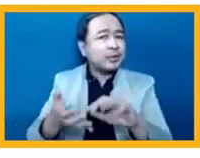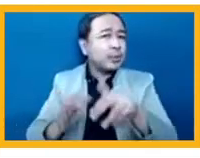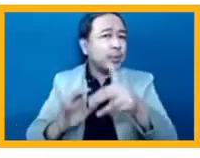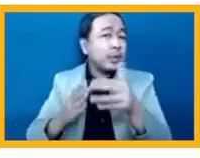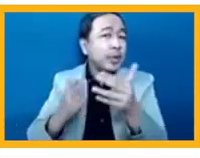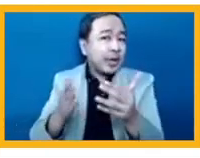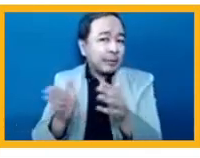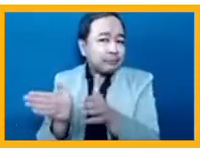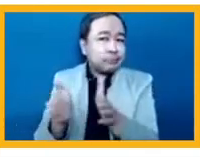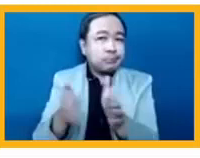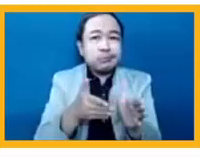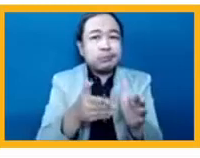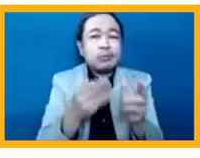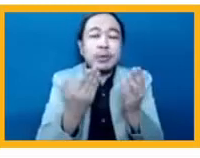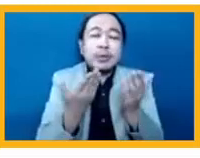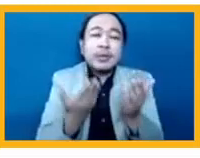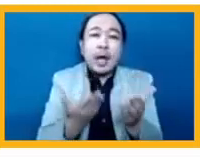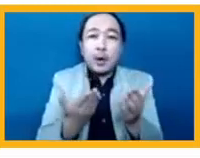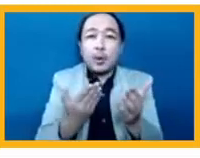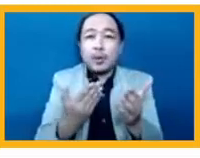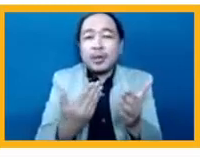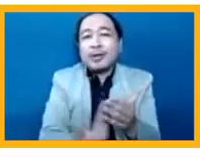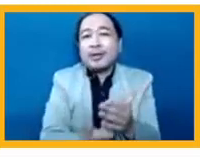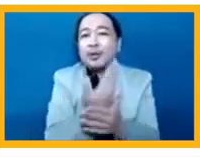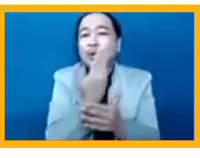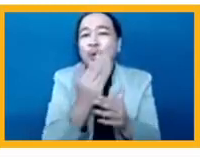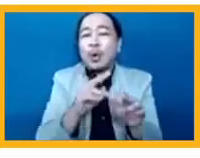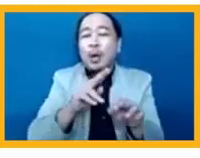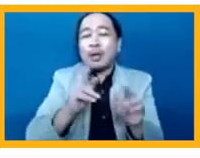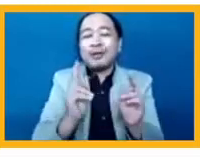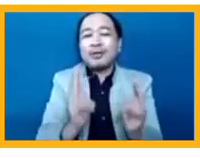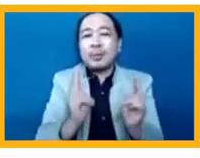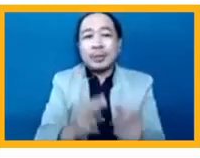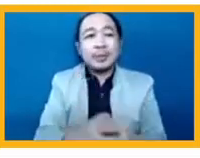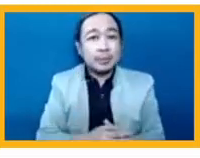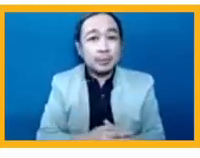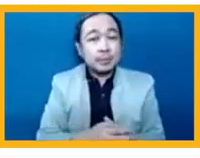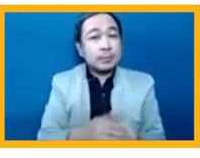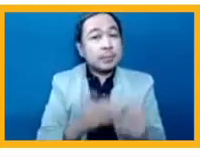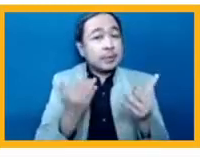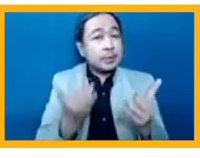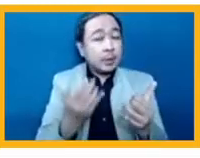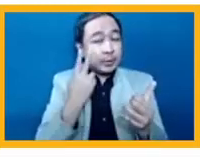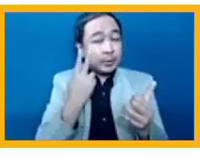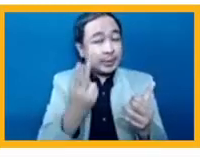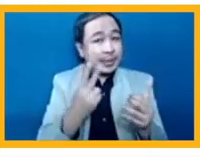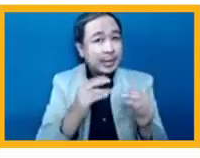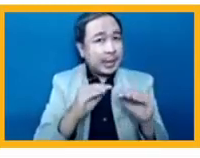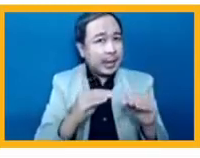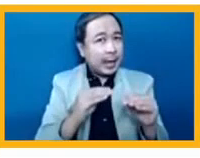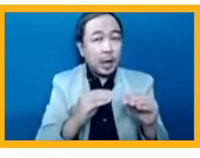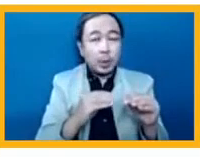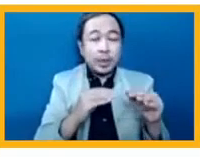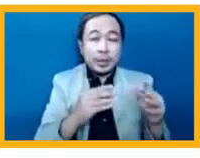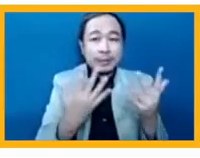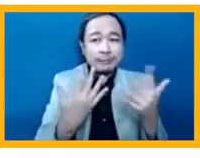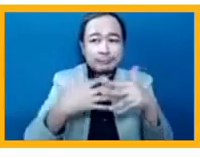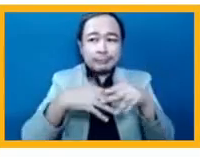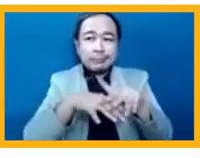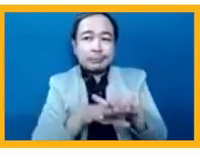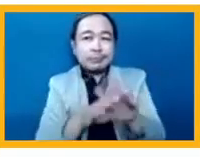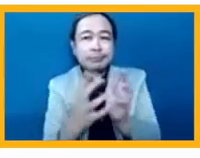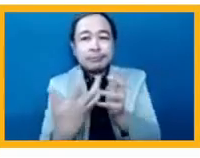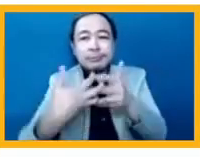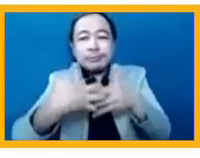the new normal. And as we continue to learn more about the integration of EdTech, we remain cautiously optimistic